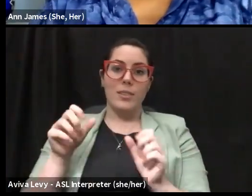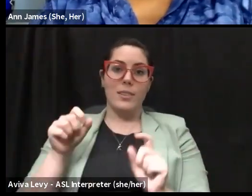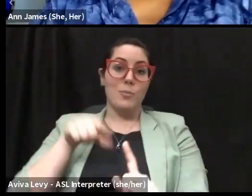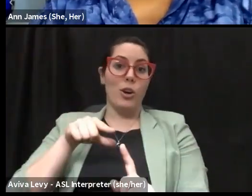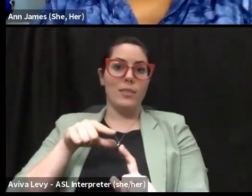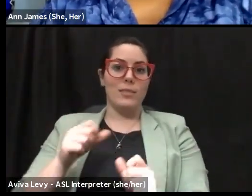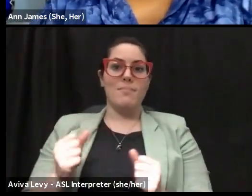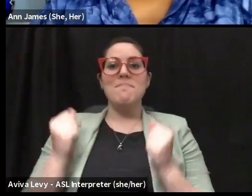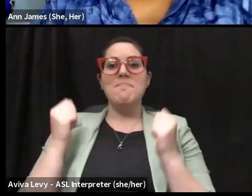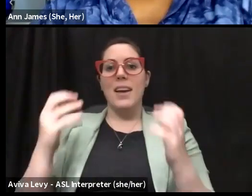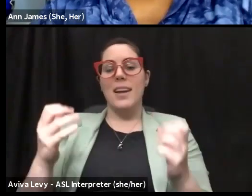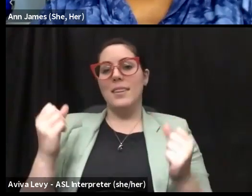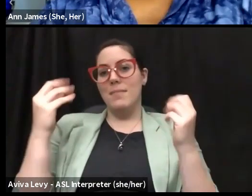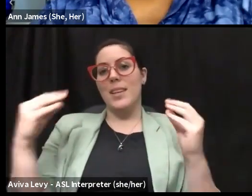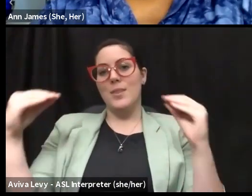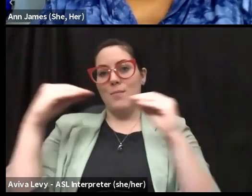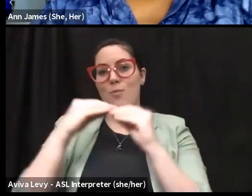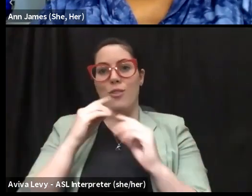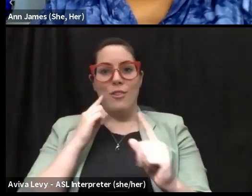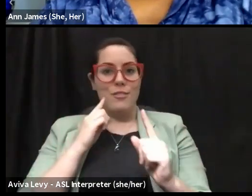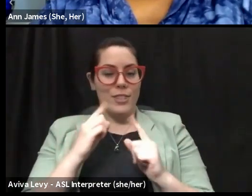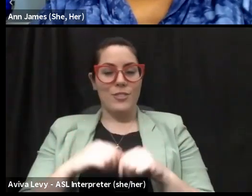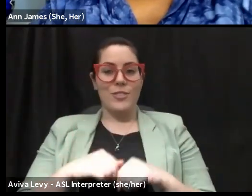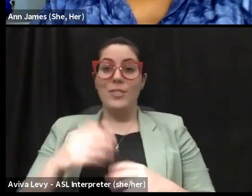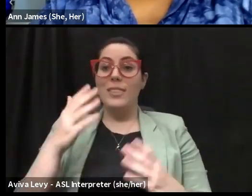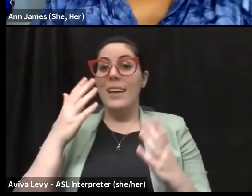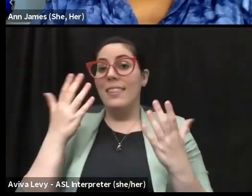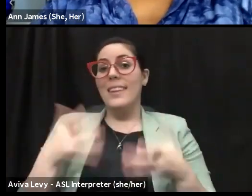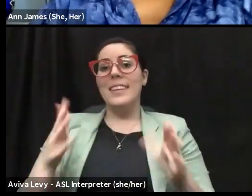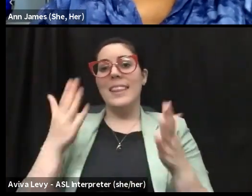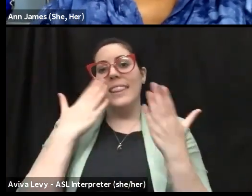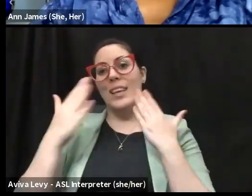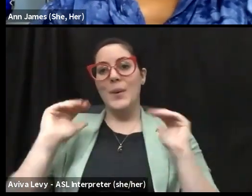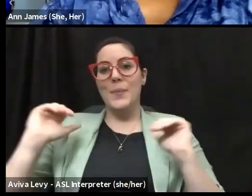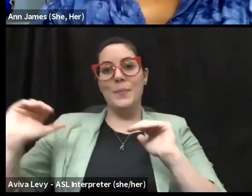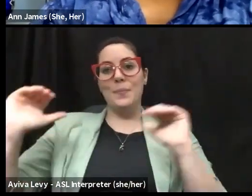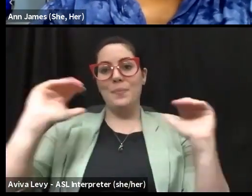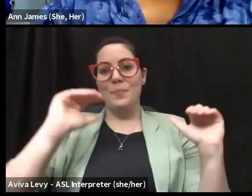more. And with that, be well. Thank you.